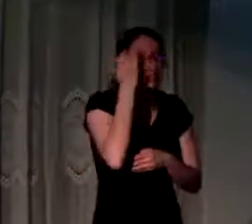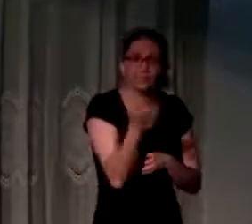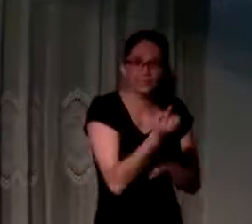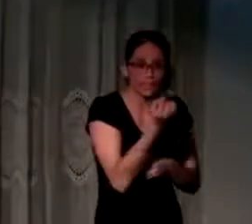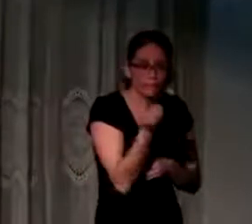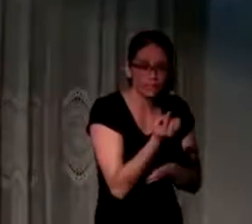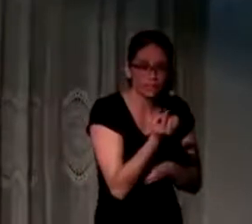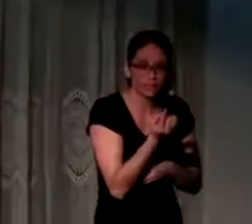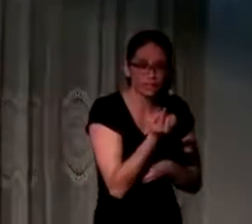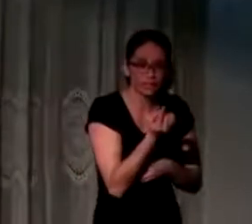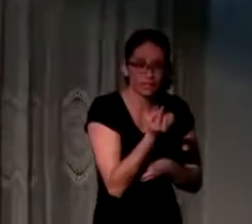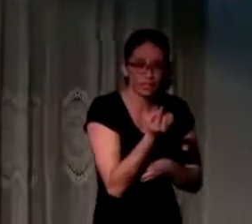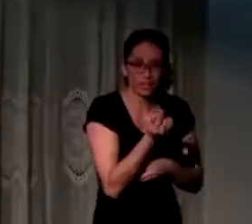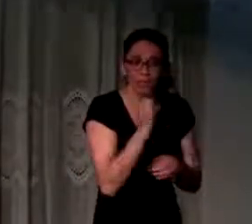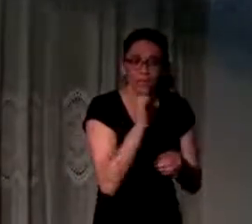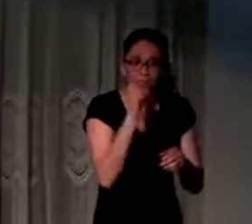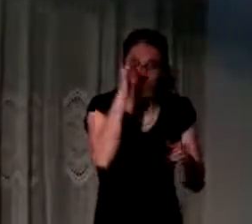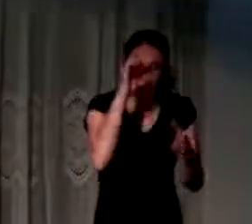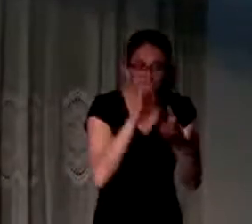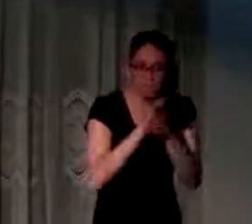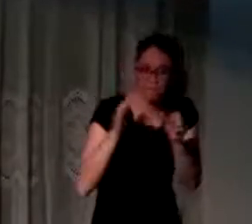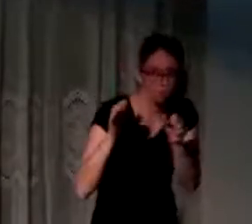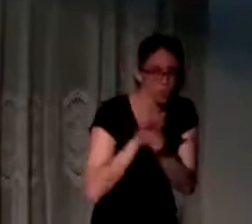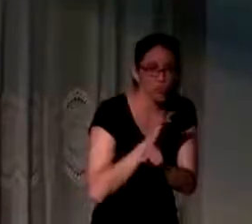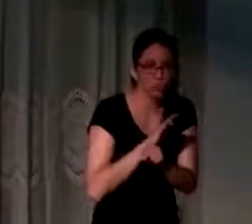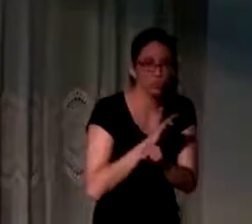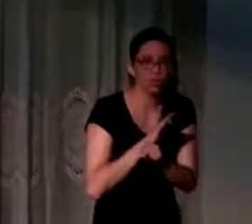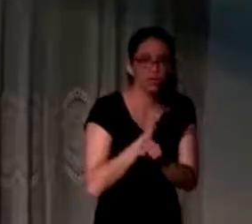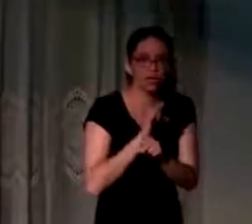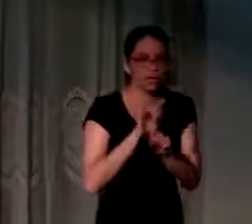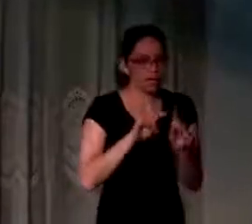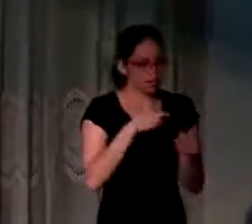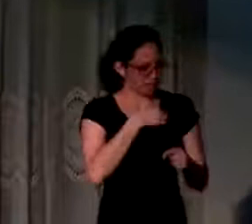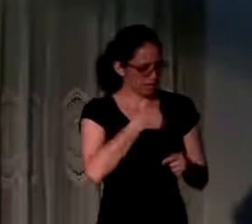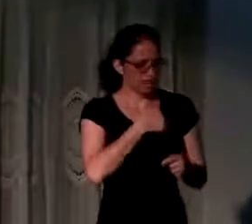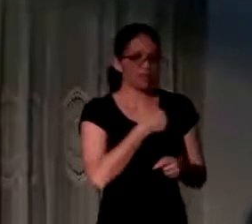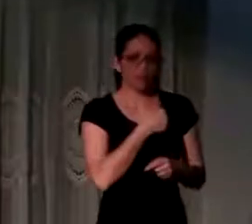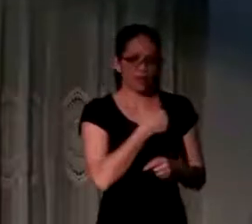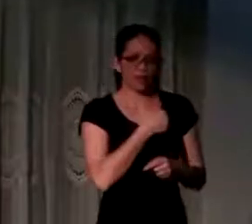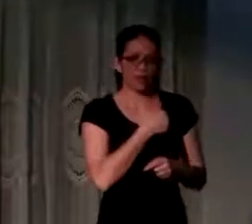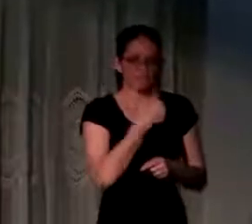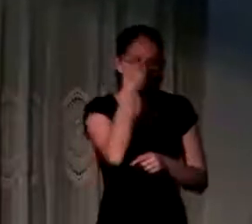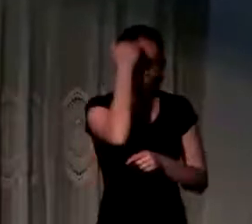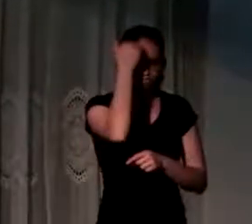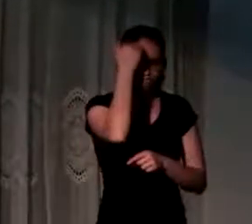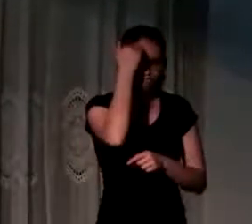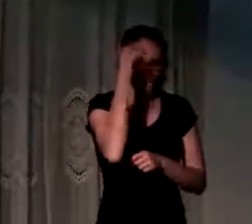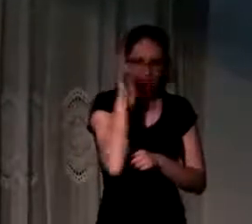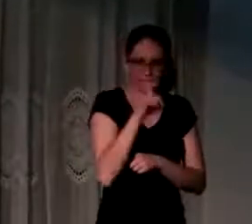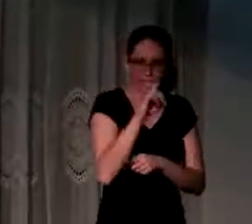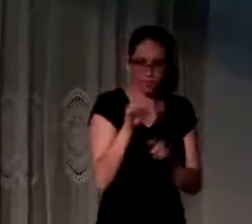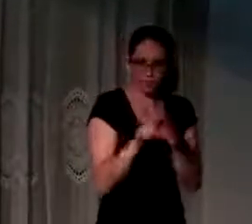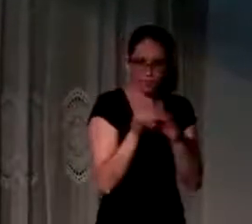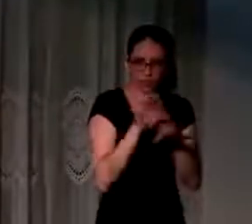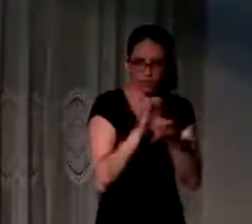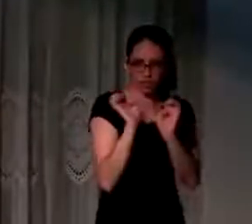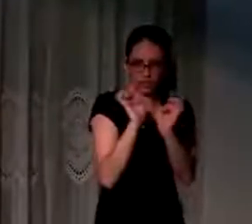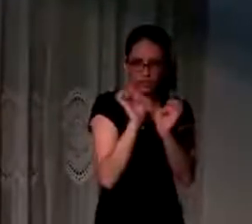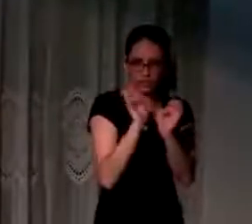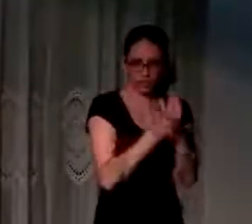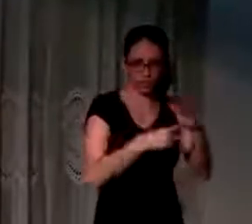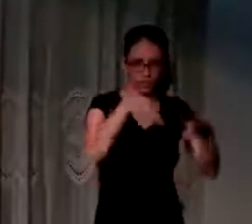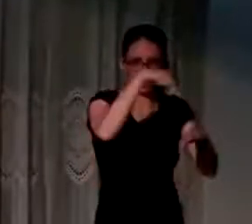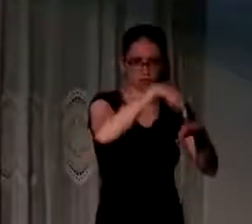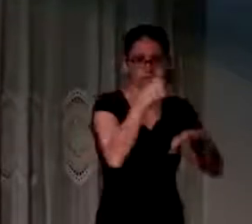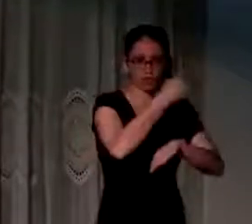something. This isn't just religion. There's something. One of the oldest questions that